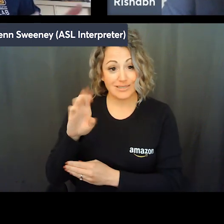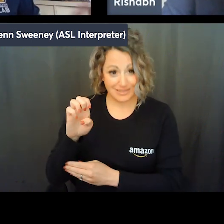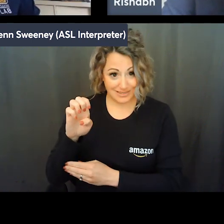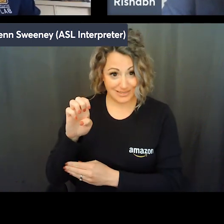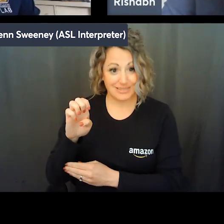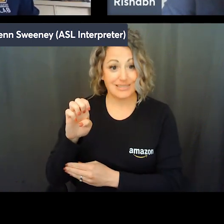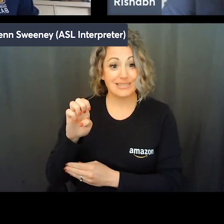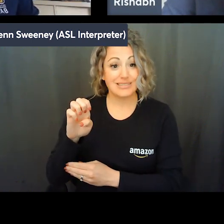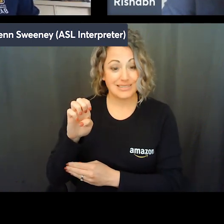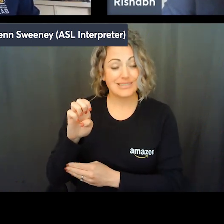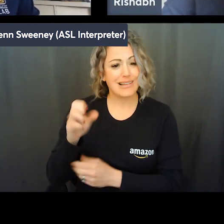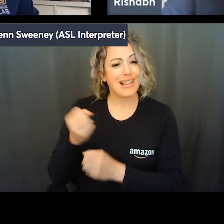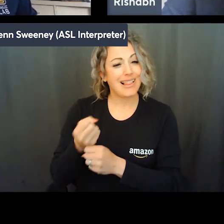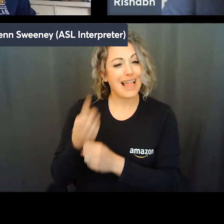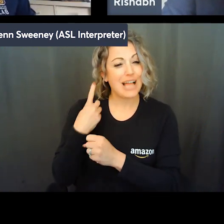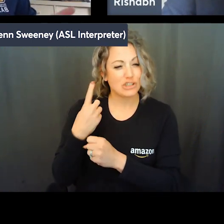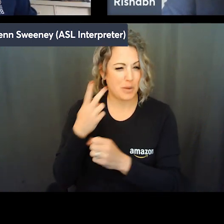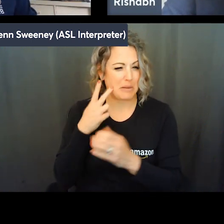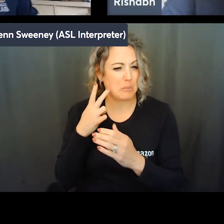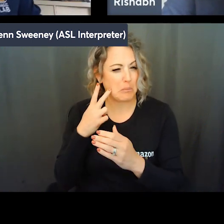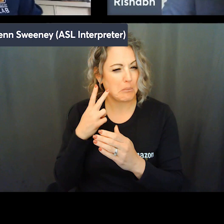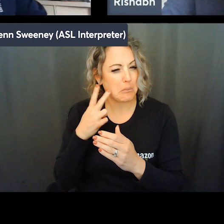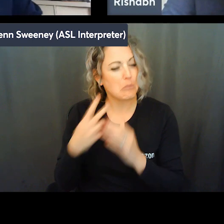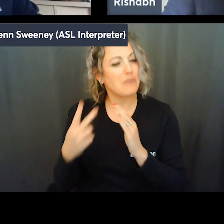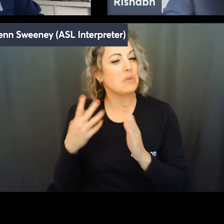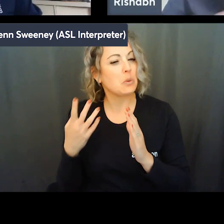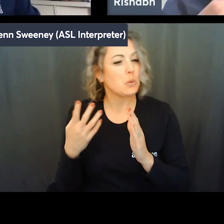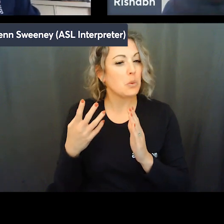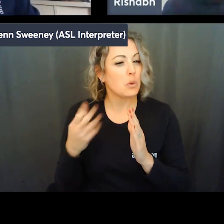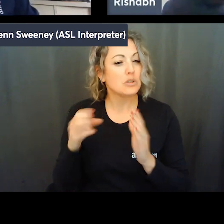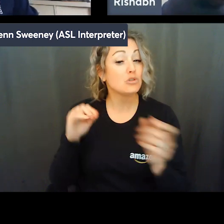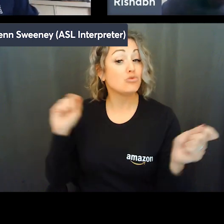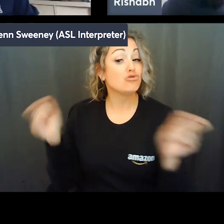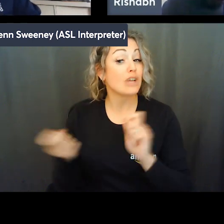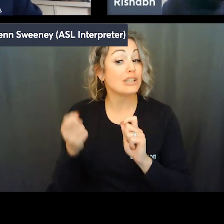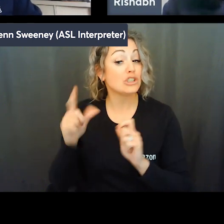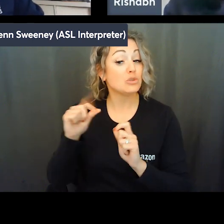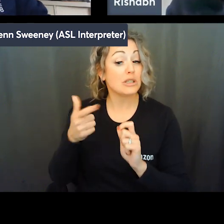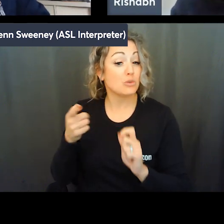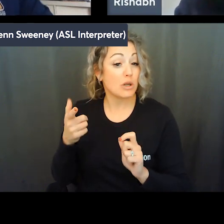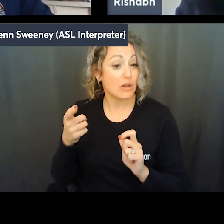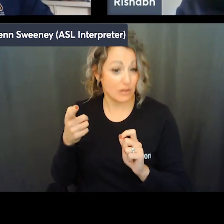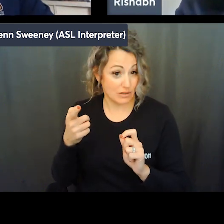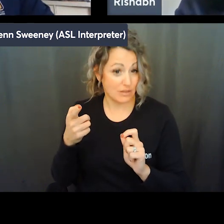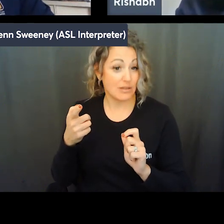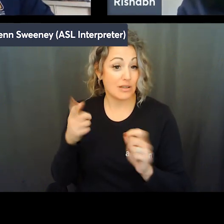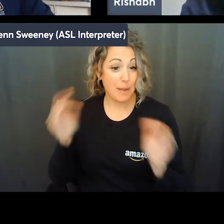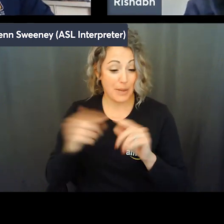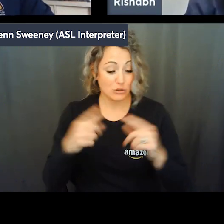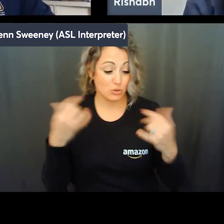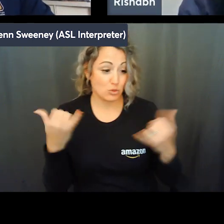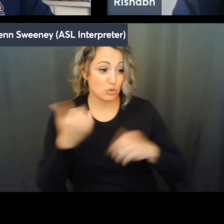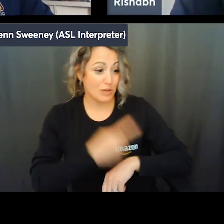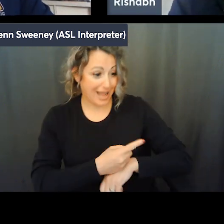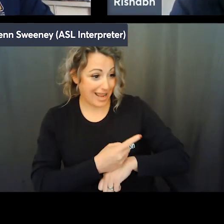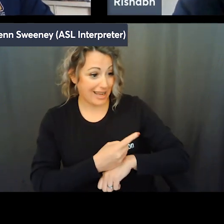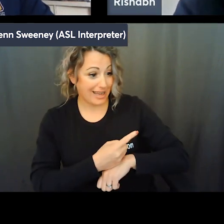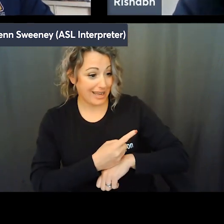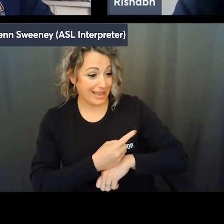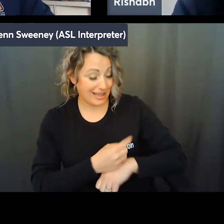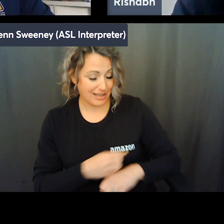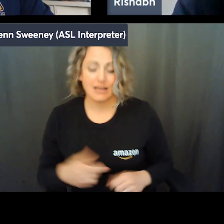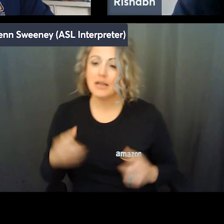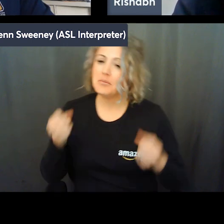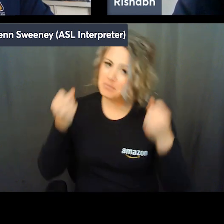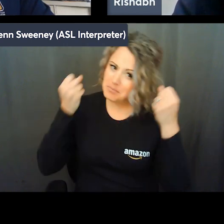reInvent last year, reInvent 2021. So what's changed since up to the GA today? So there are a lot of